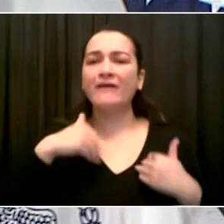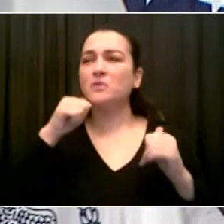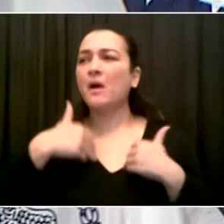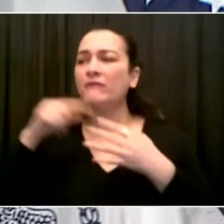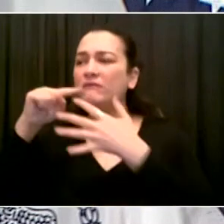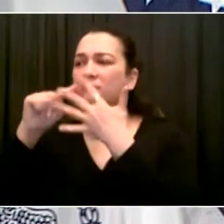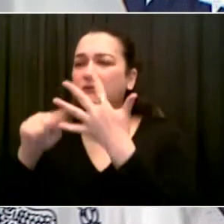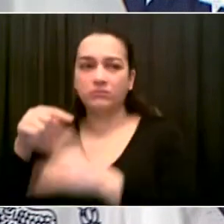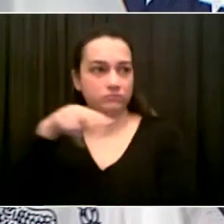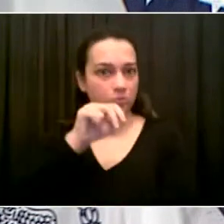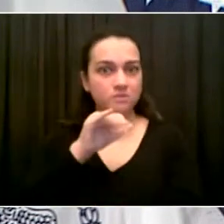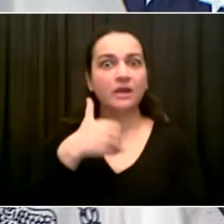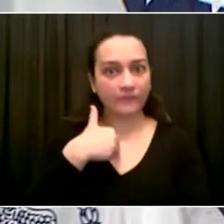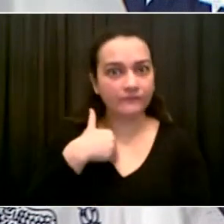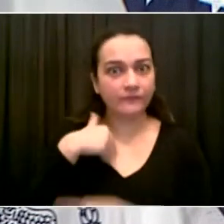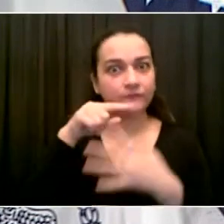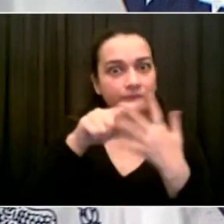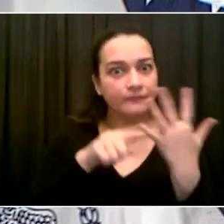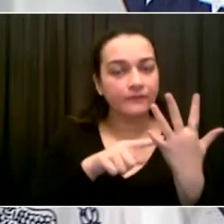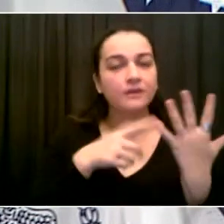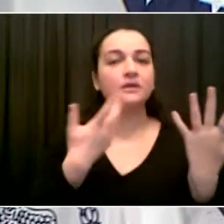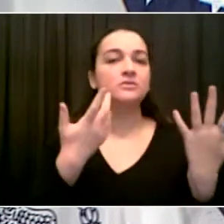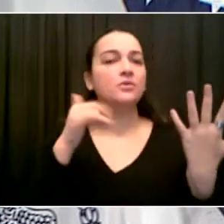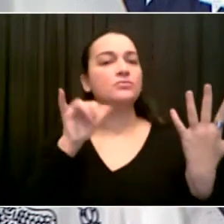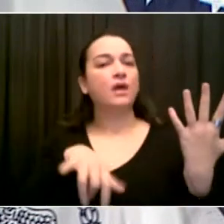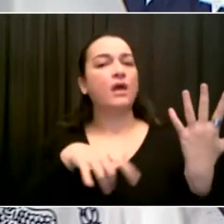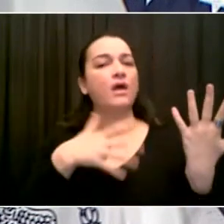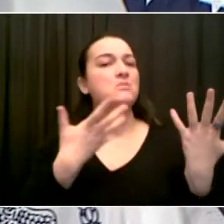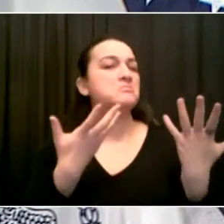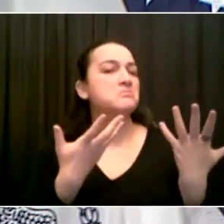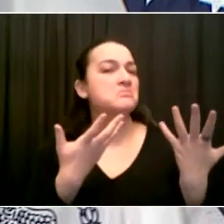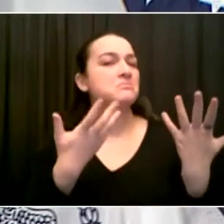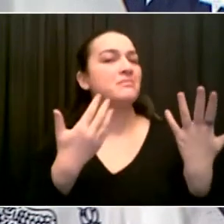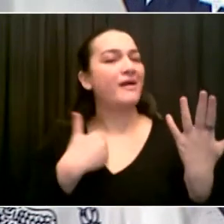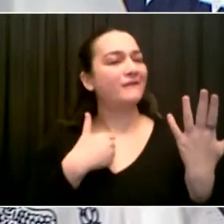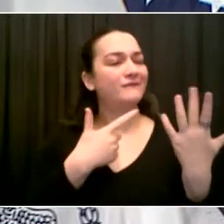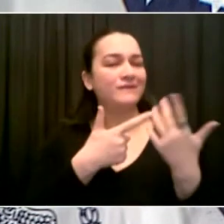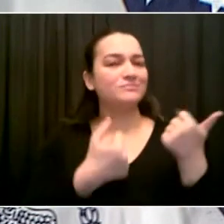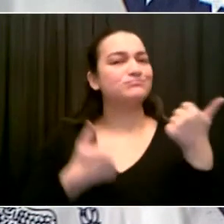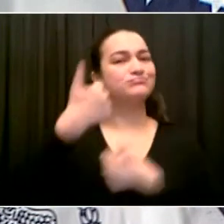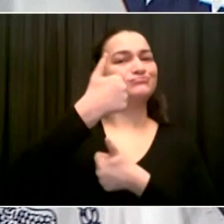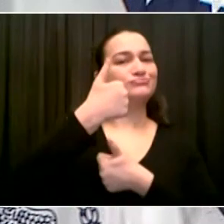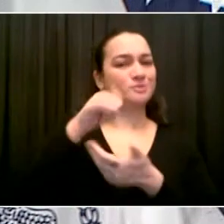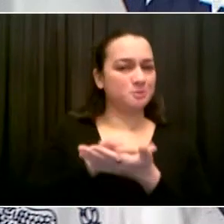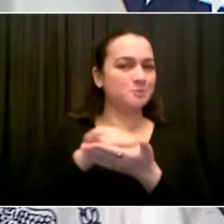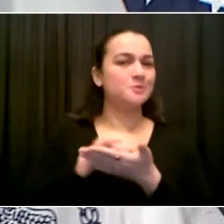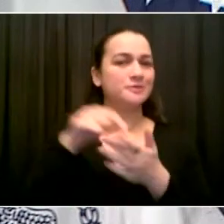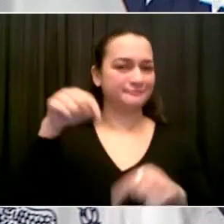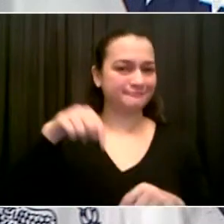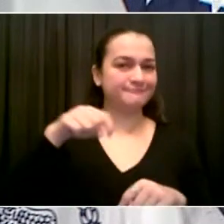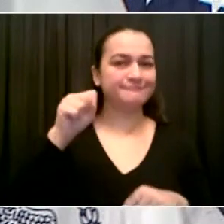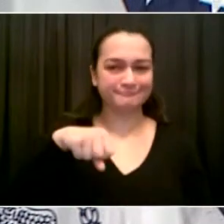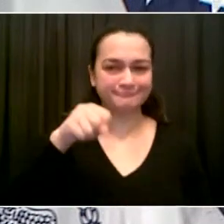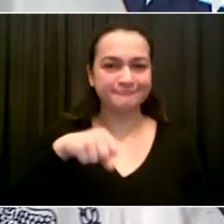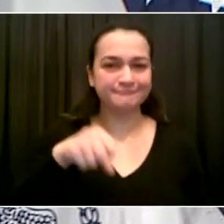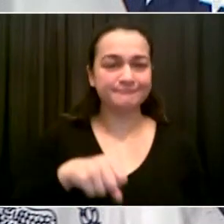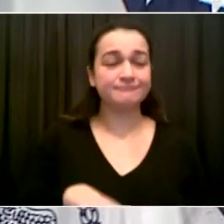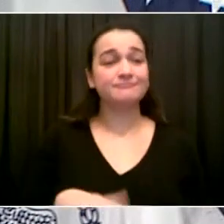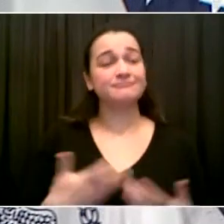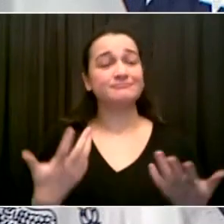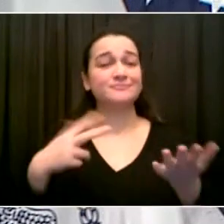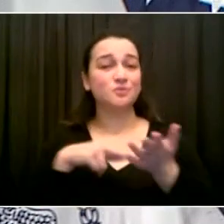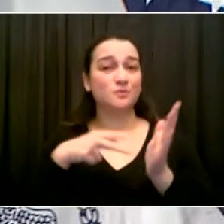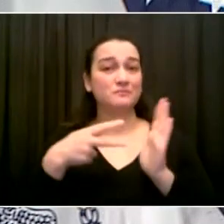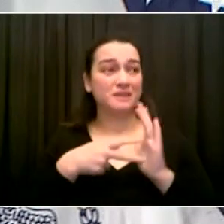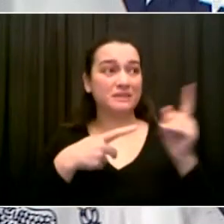some of our strengths are going to come to the fore. I think we will become the public health capital of the world. I think you're going to see our life sciences industry take off because of